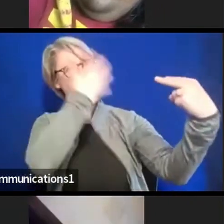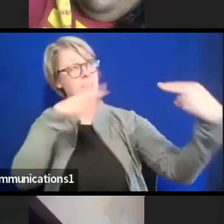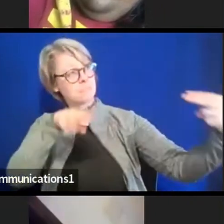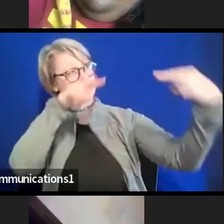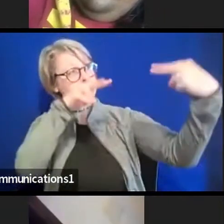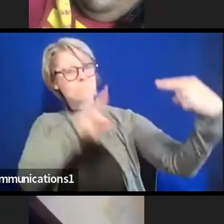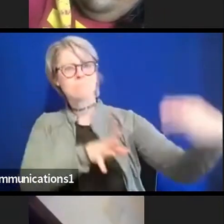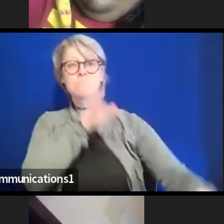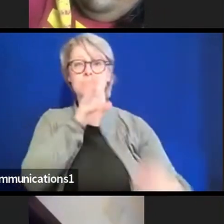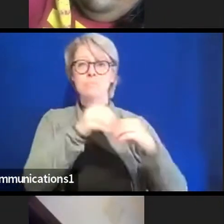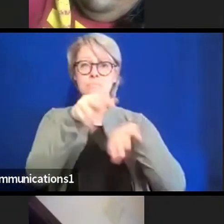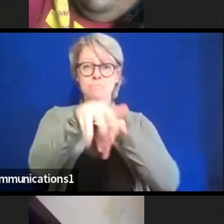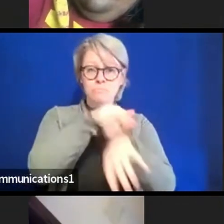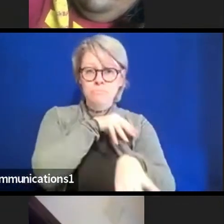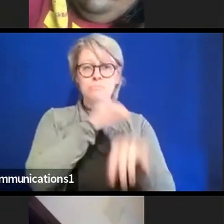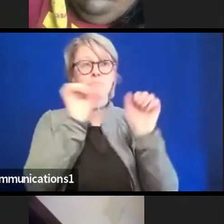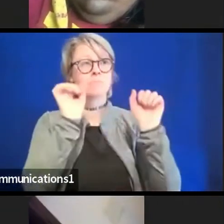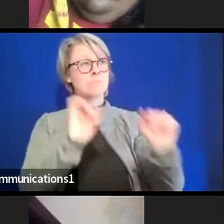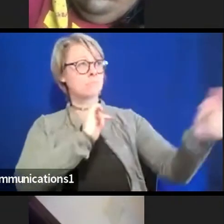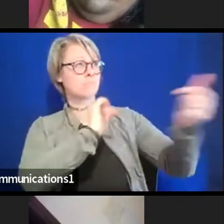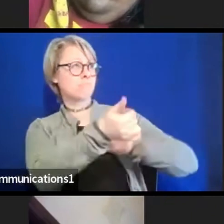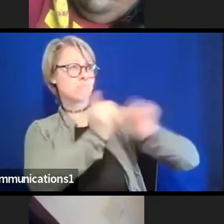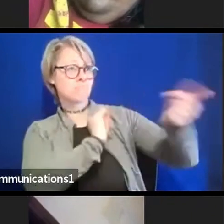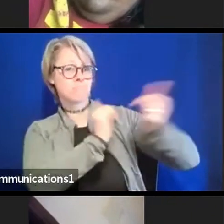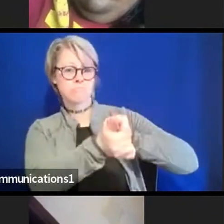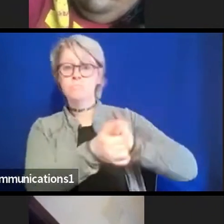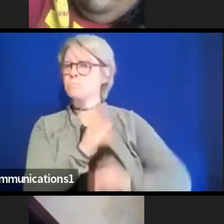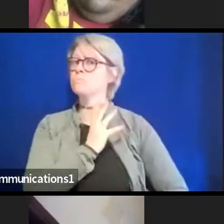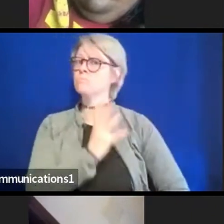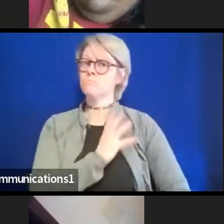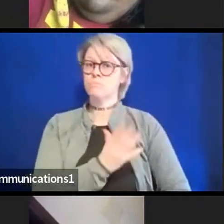slower rate, and we can confirm things. So